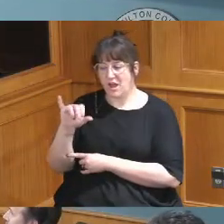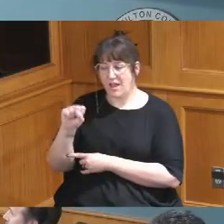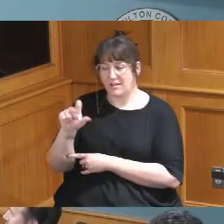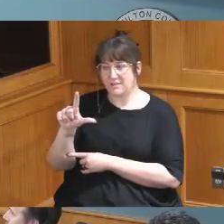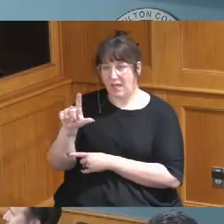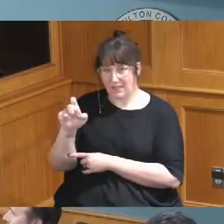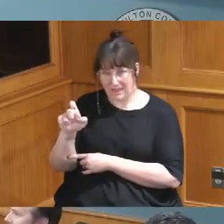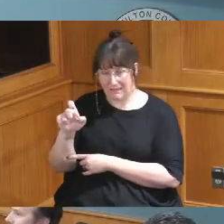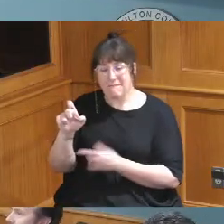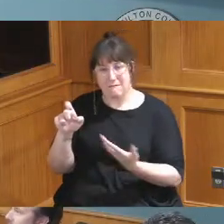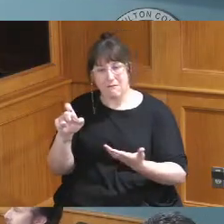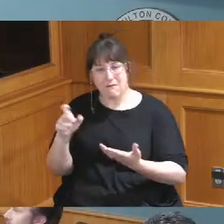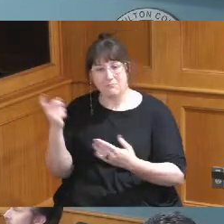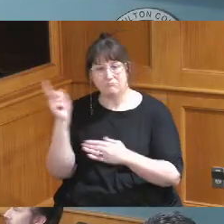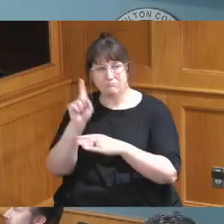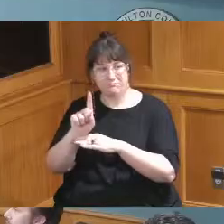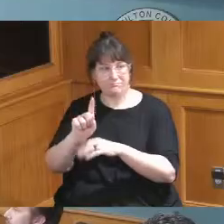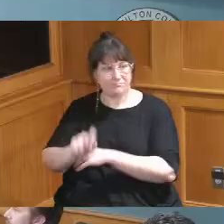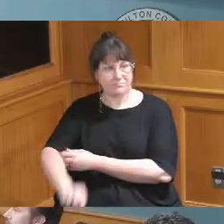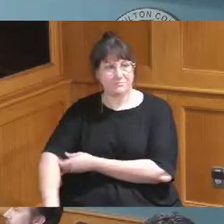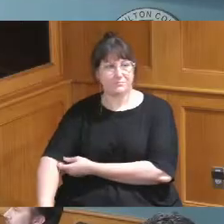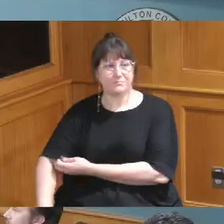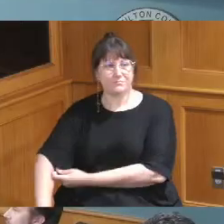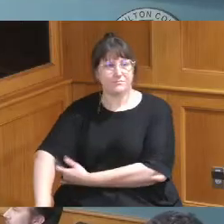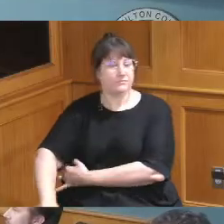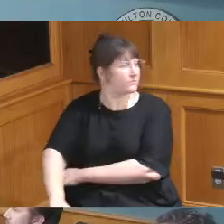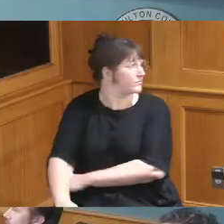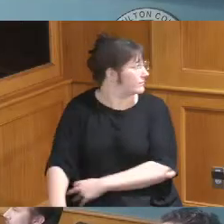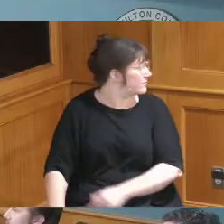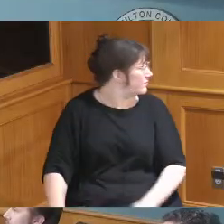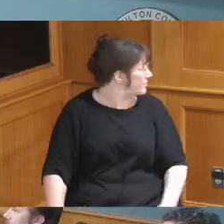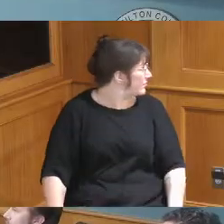I-S-L-E, perhaps? There we go. I don't know if I...